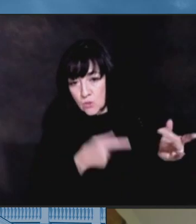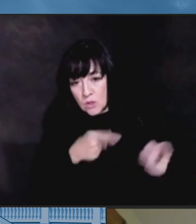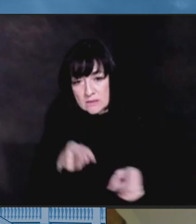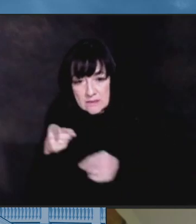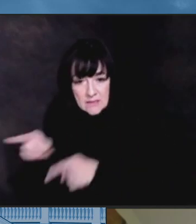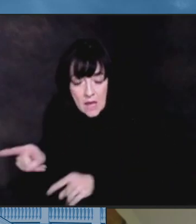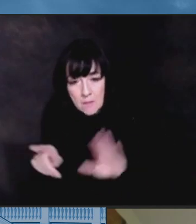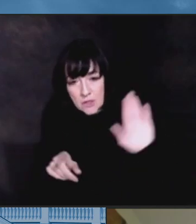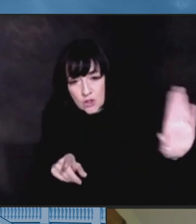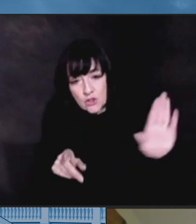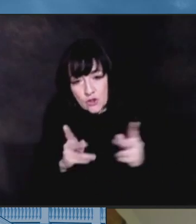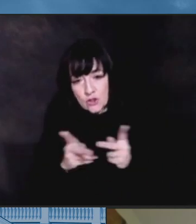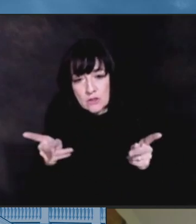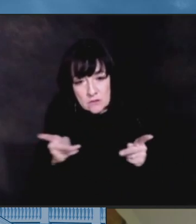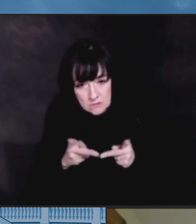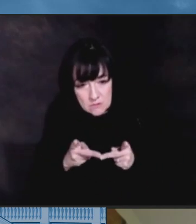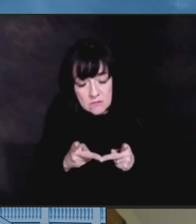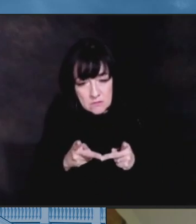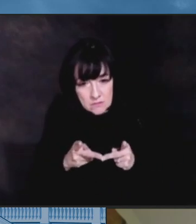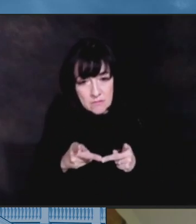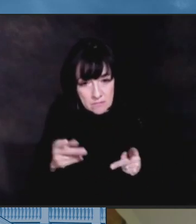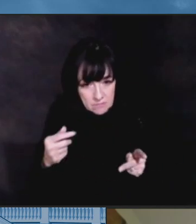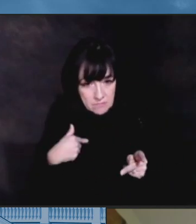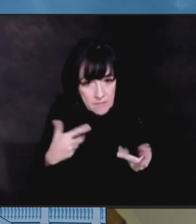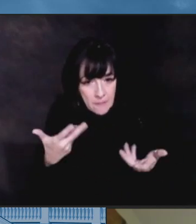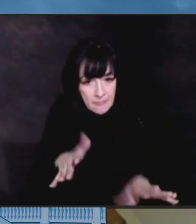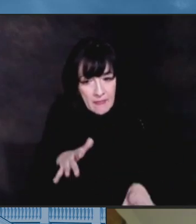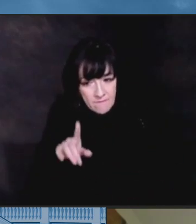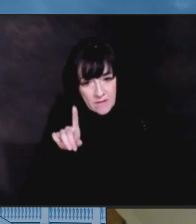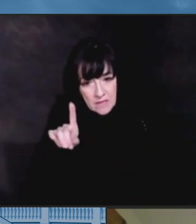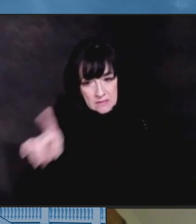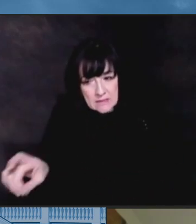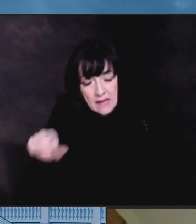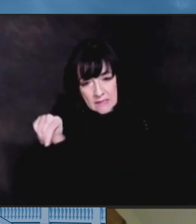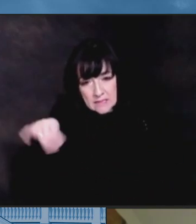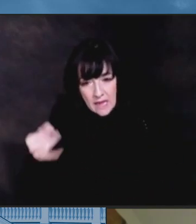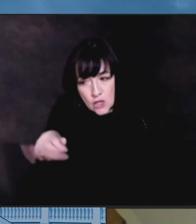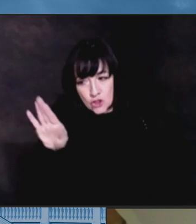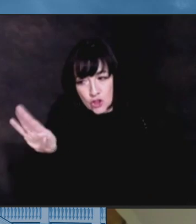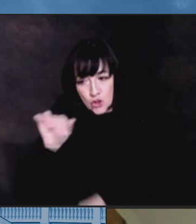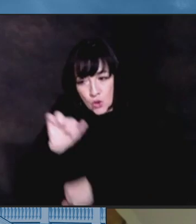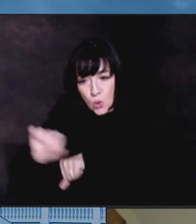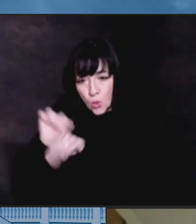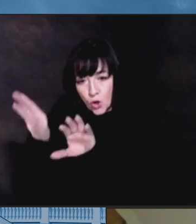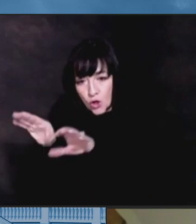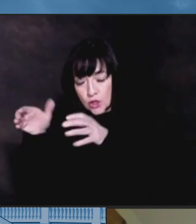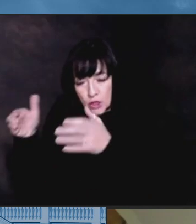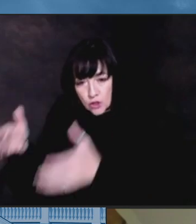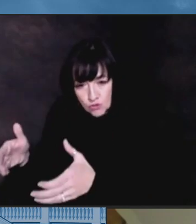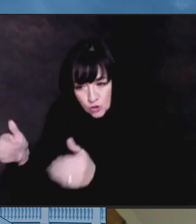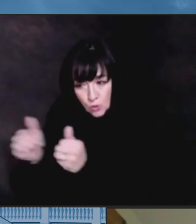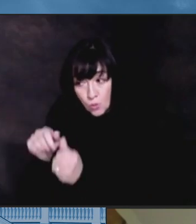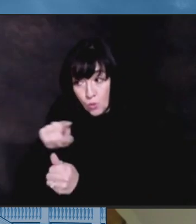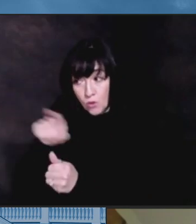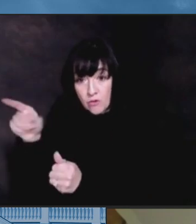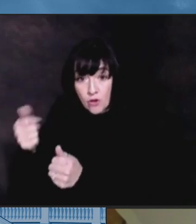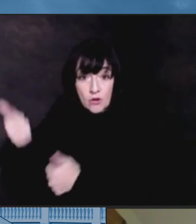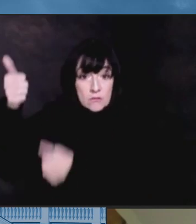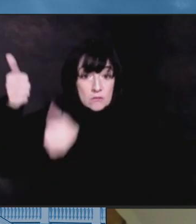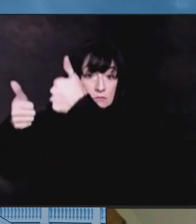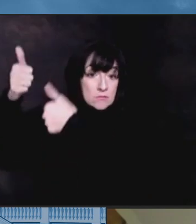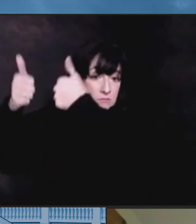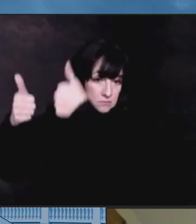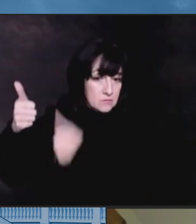asked AJ to head a working group with their operational folks. We would prefer that they